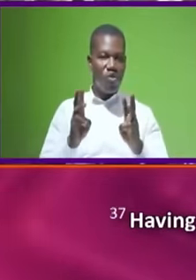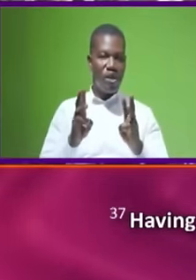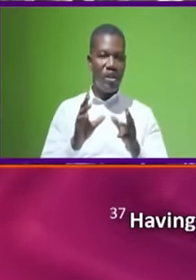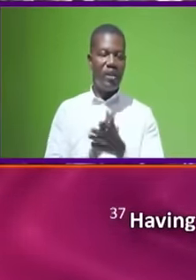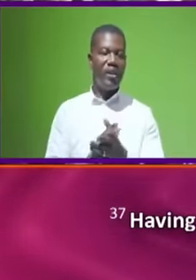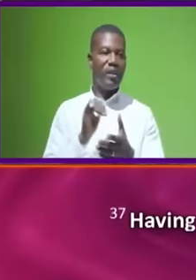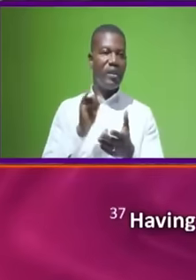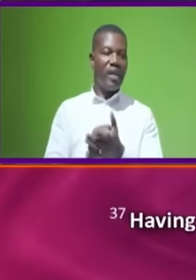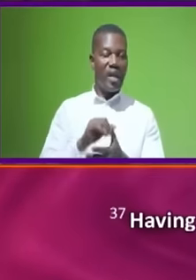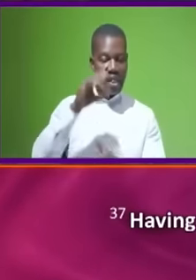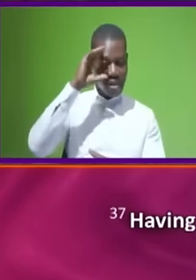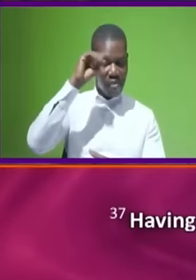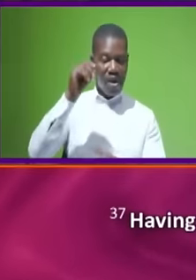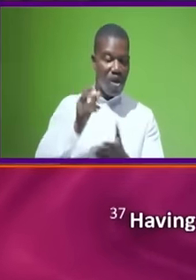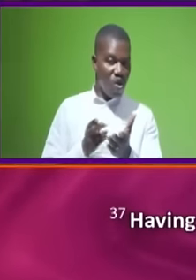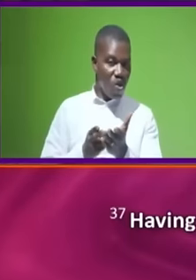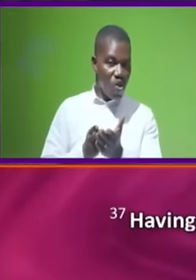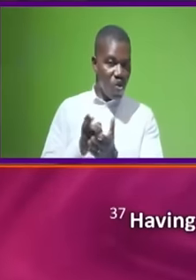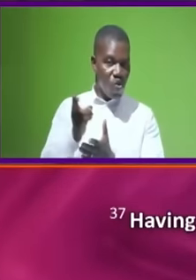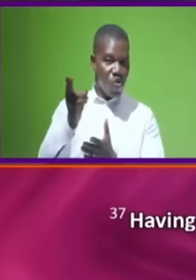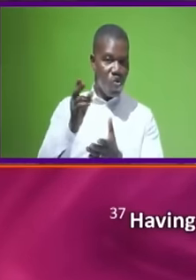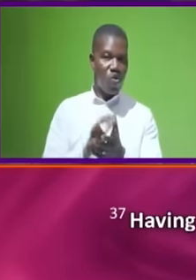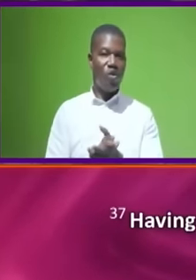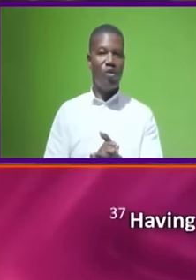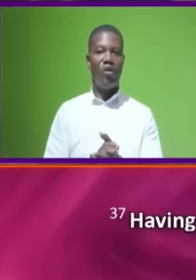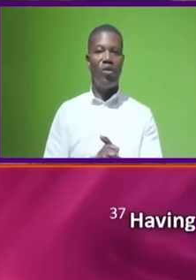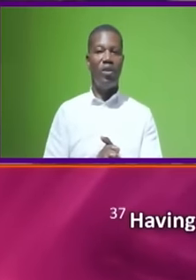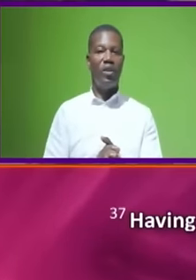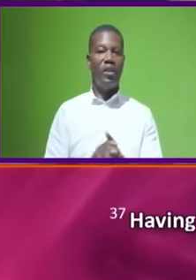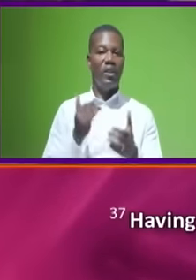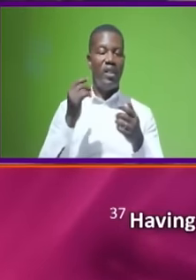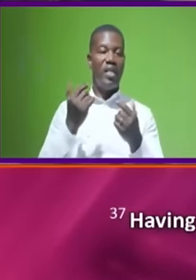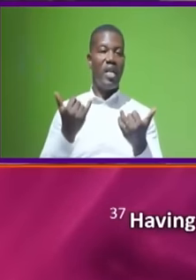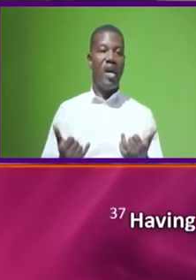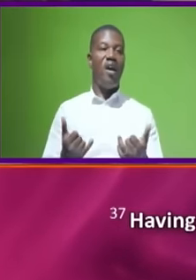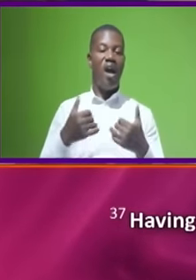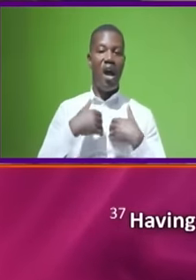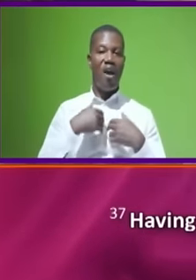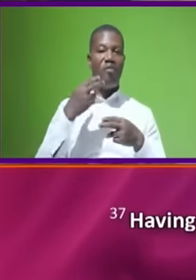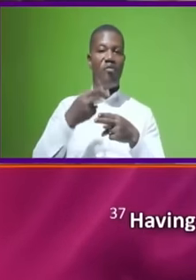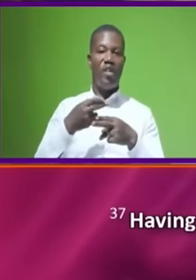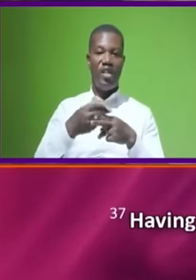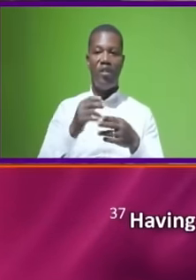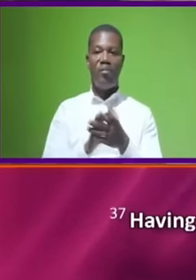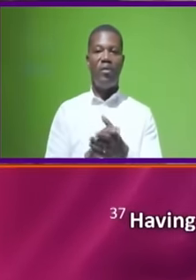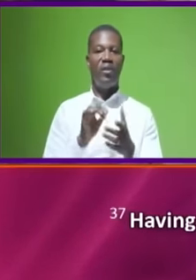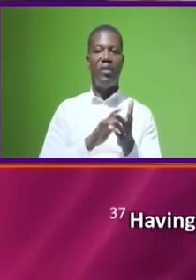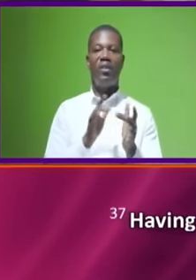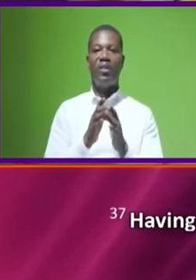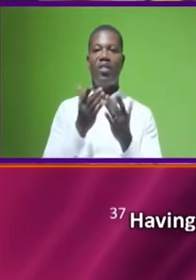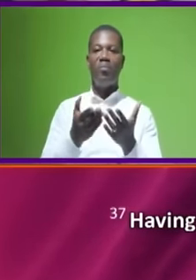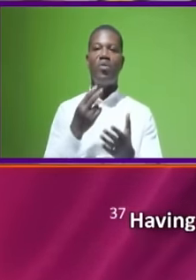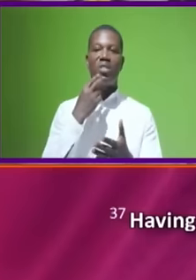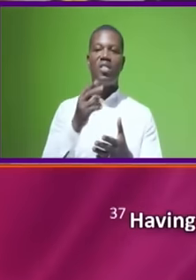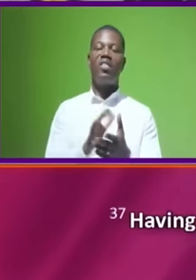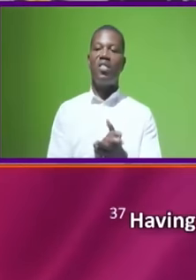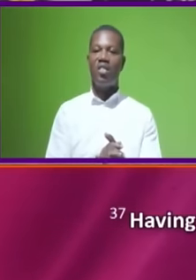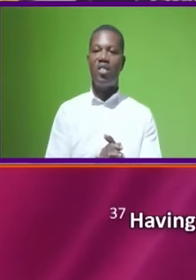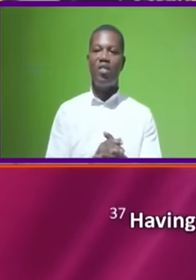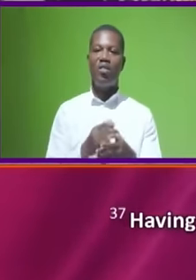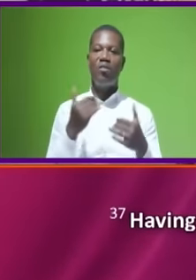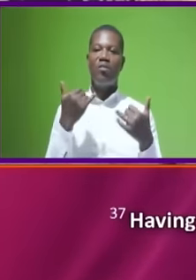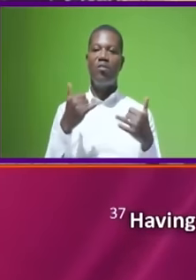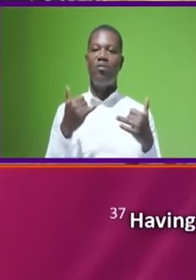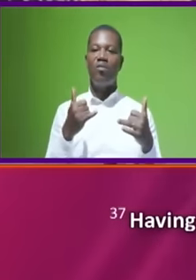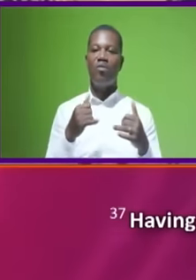I want to pay. It my name's when I need dini abenkwahumem. Nashaw surua who play. So look at